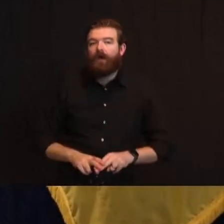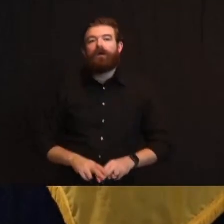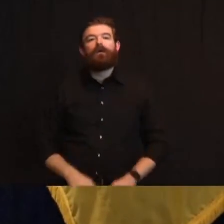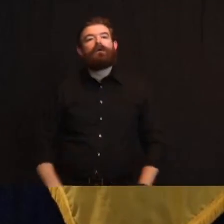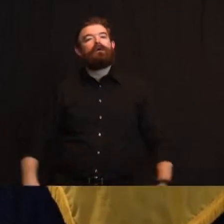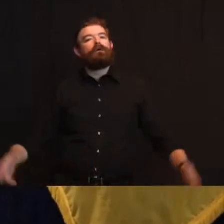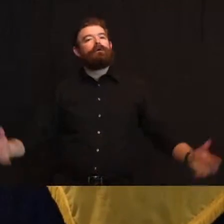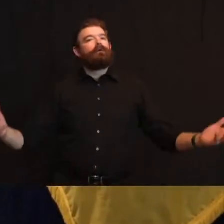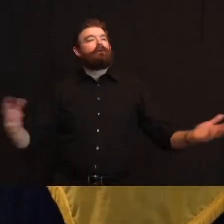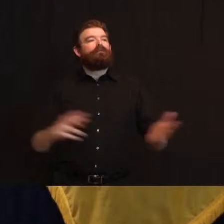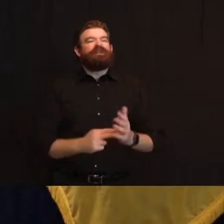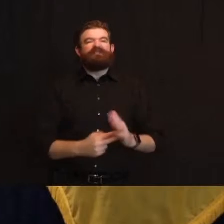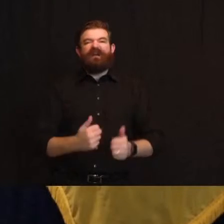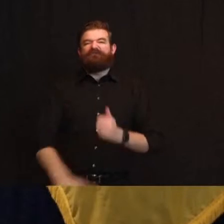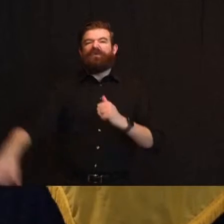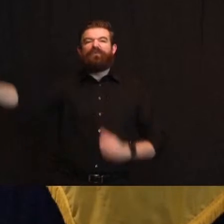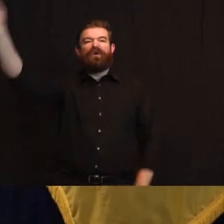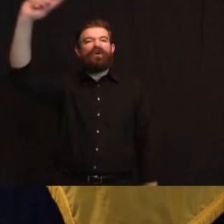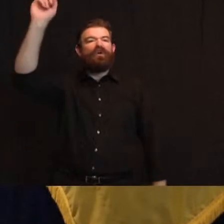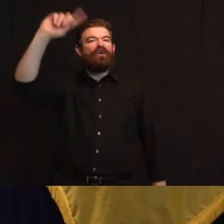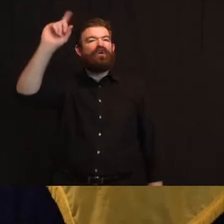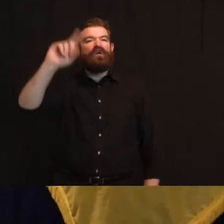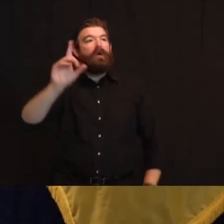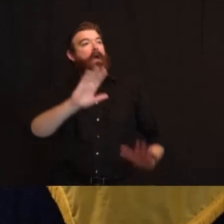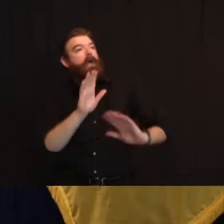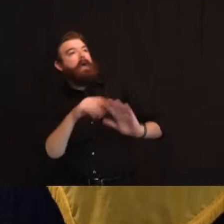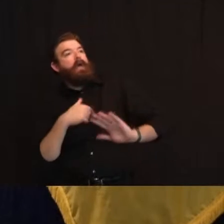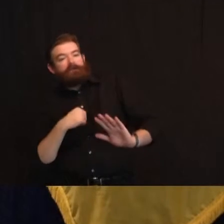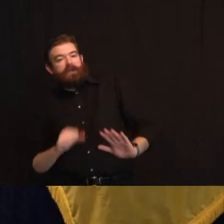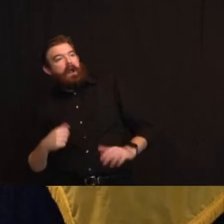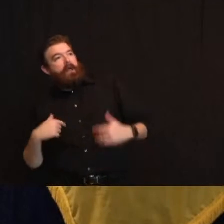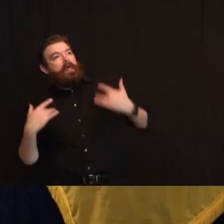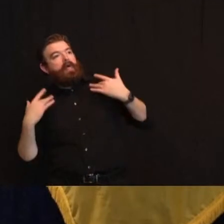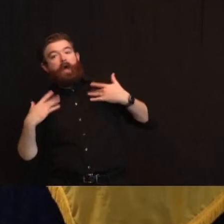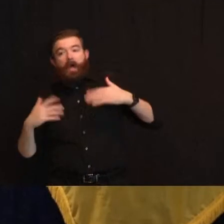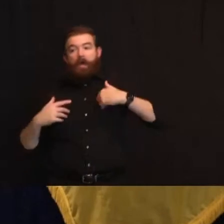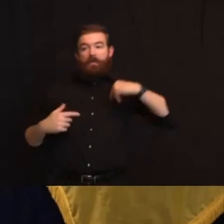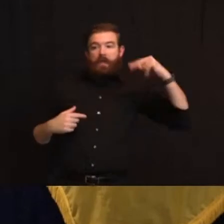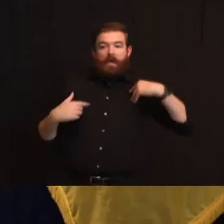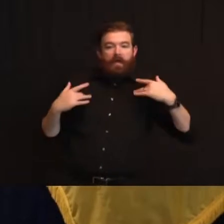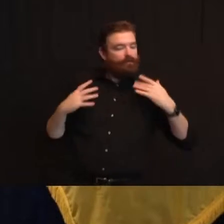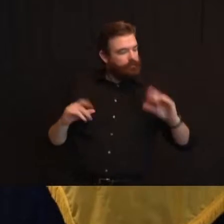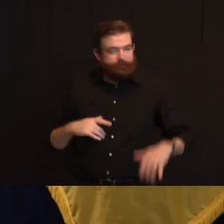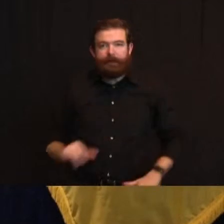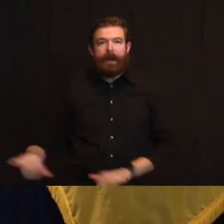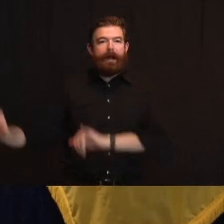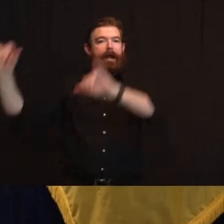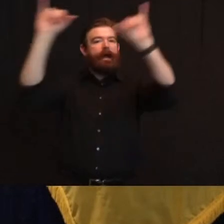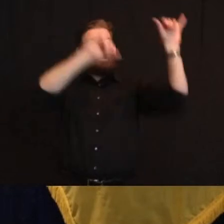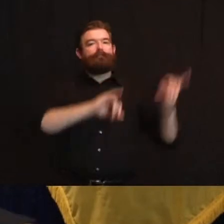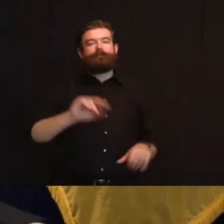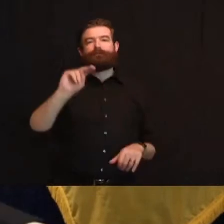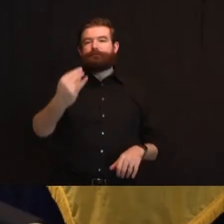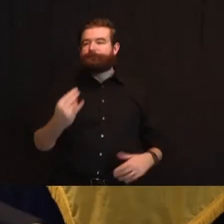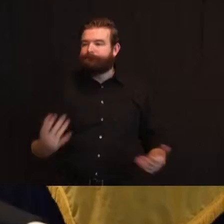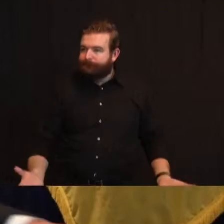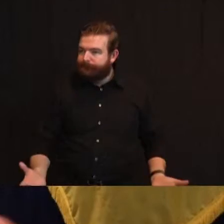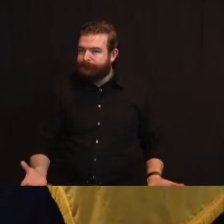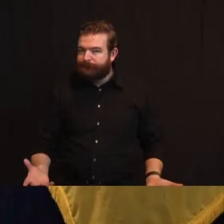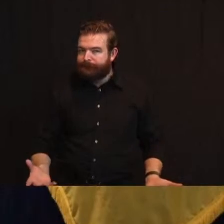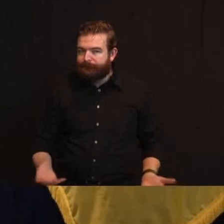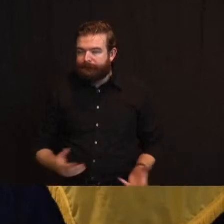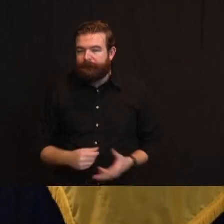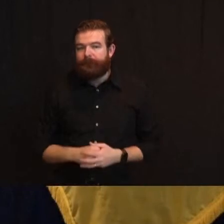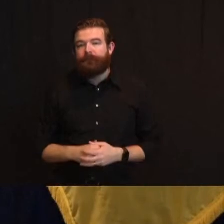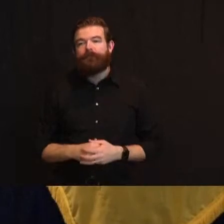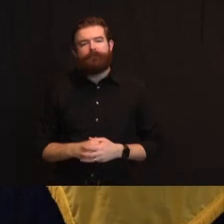Yeah. Kind of no other way around it. Thank you, Judy. Pat, thank you for everything. Compliance, obviously, there's a lot of moving parts. Special little story.